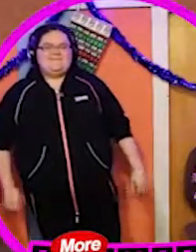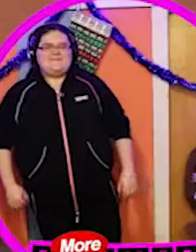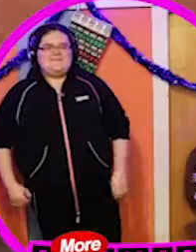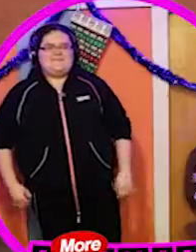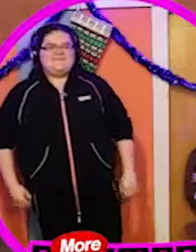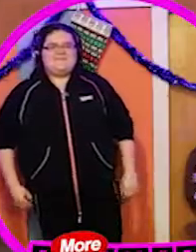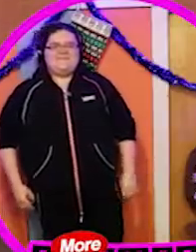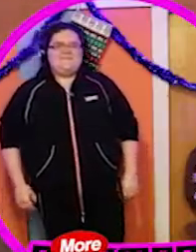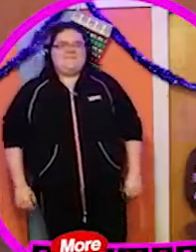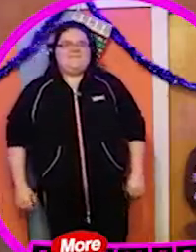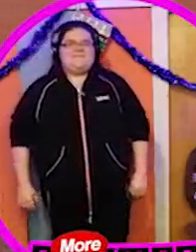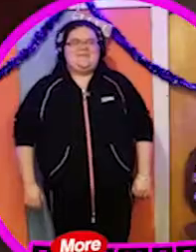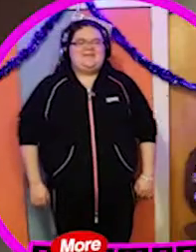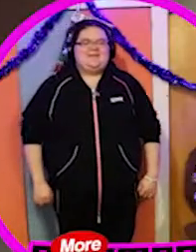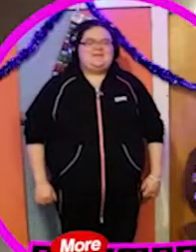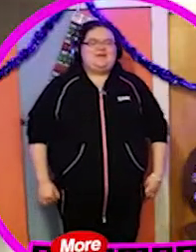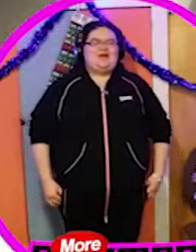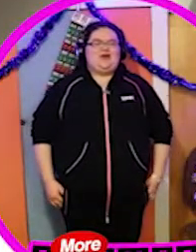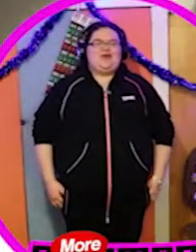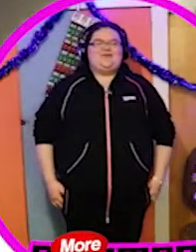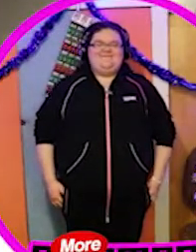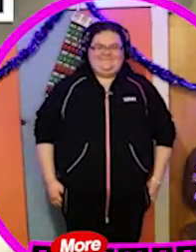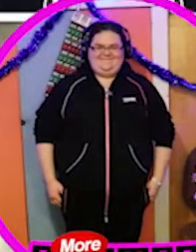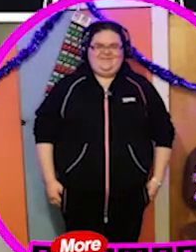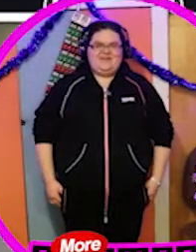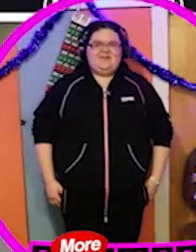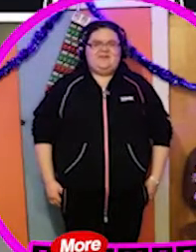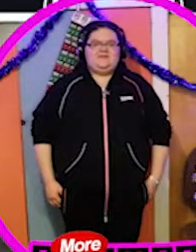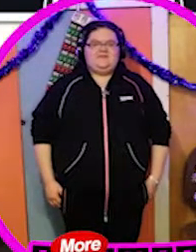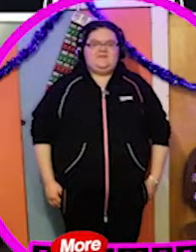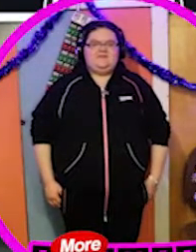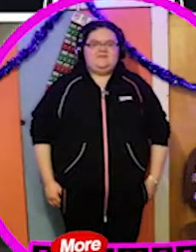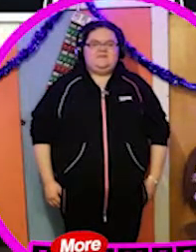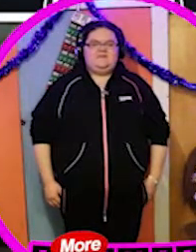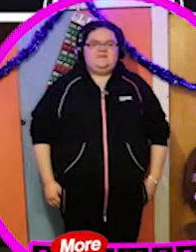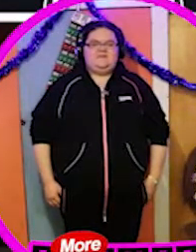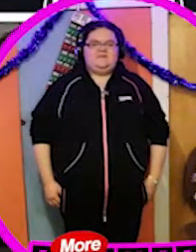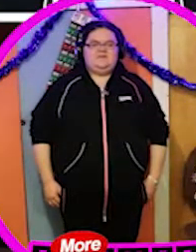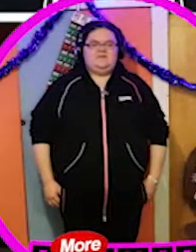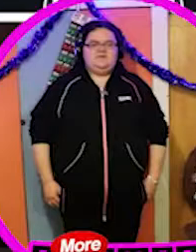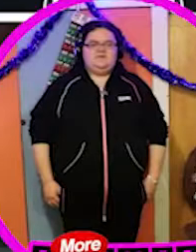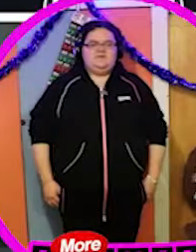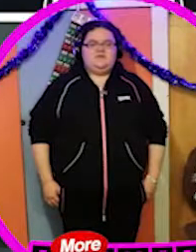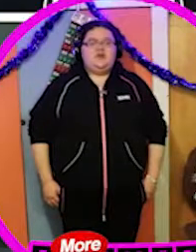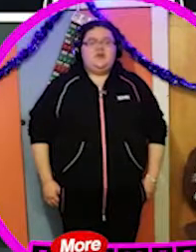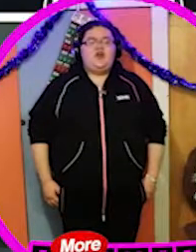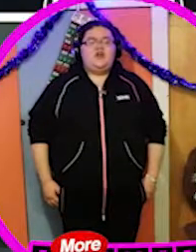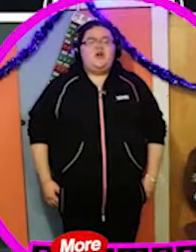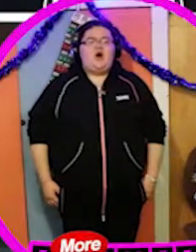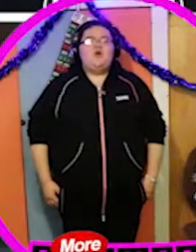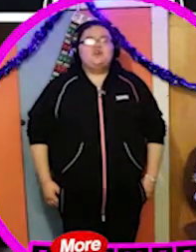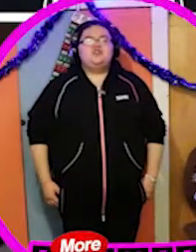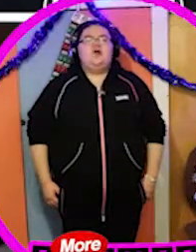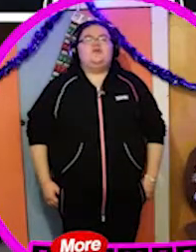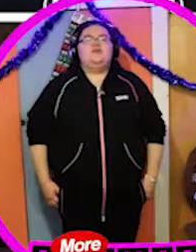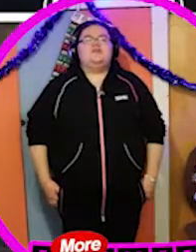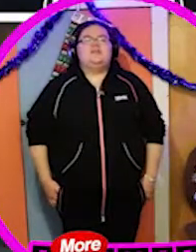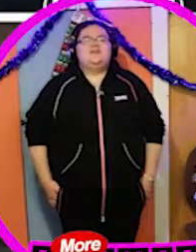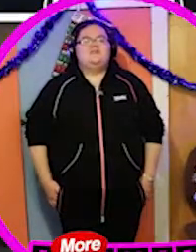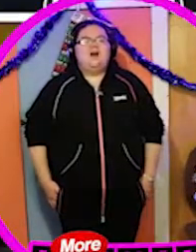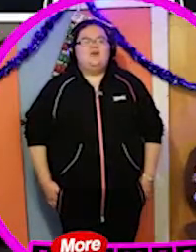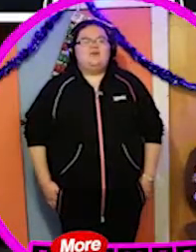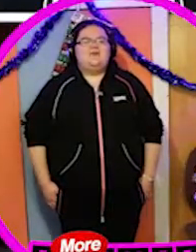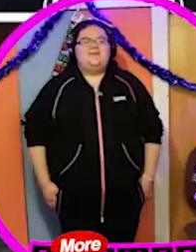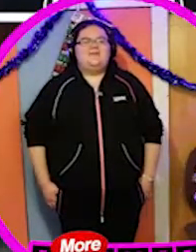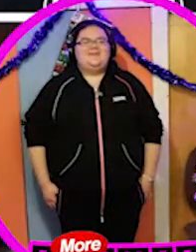Come on, boys. Yes, make it across. Sir. Yes, sir. Right. And right, yeah, and then left right at the end. No, it's